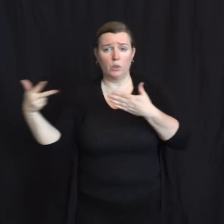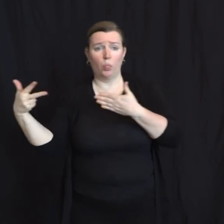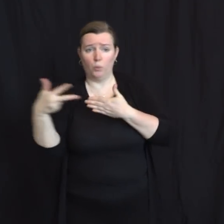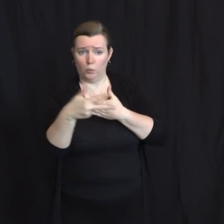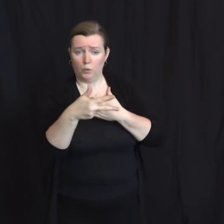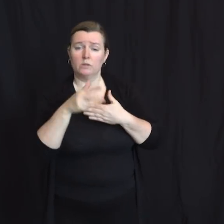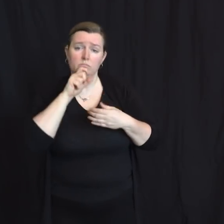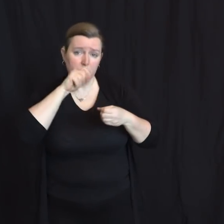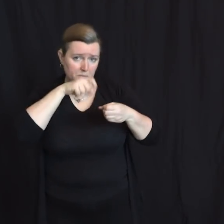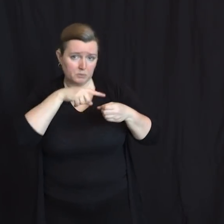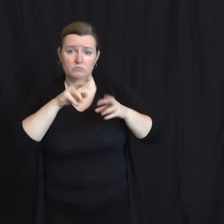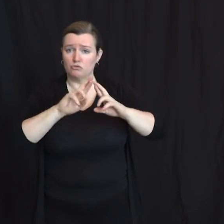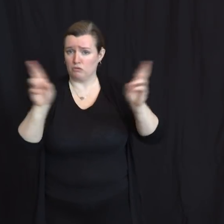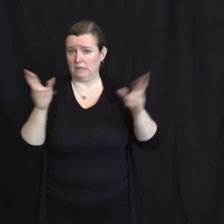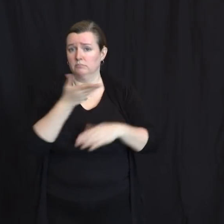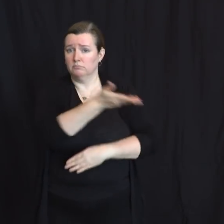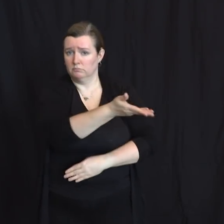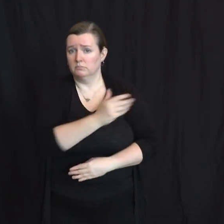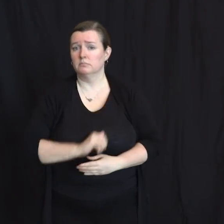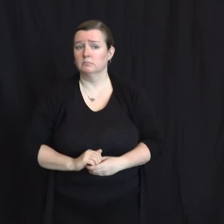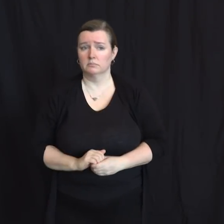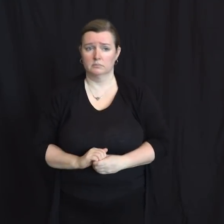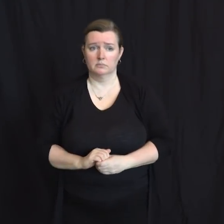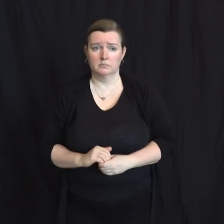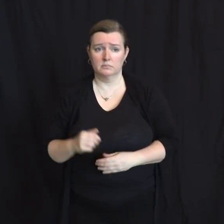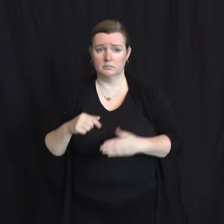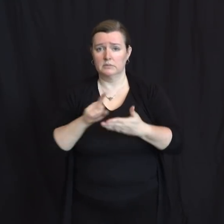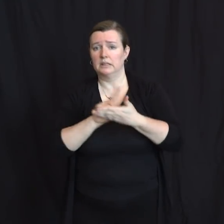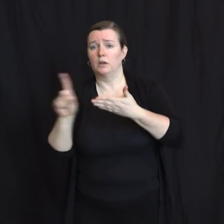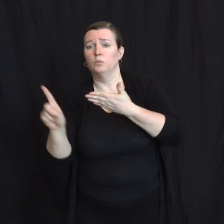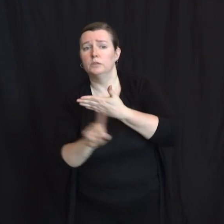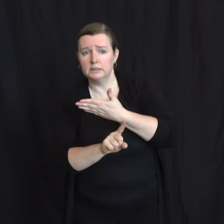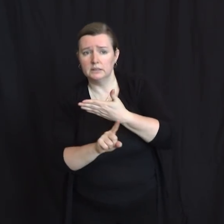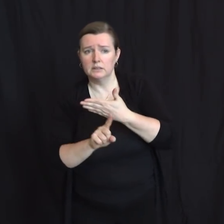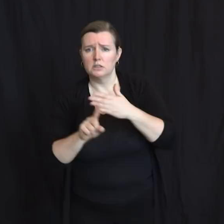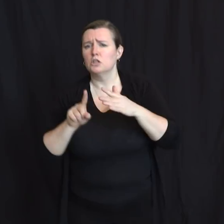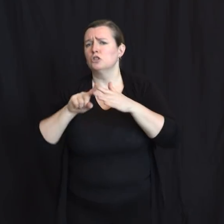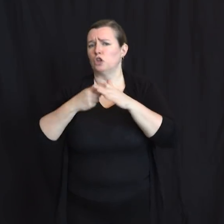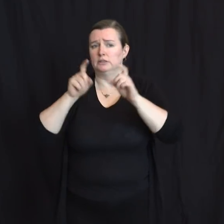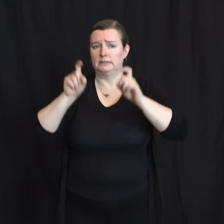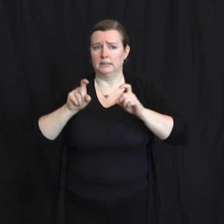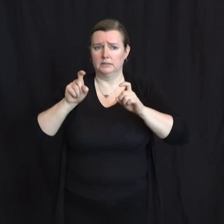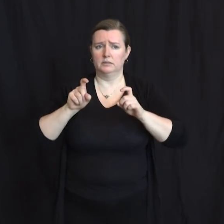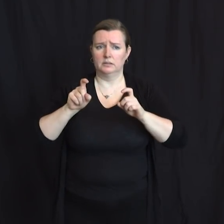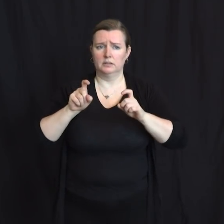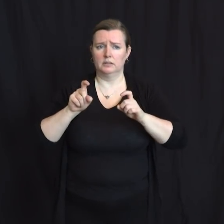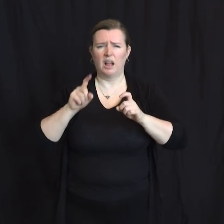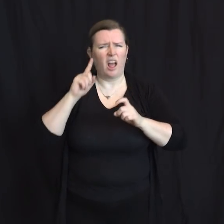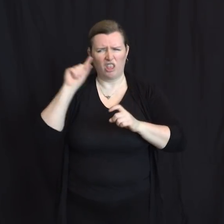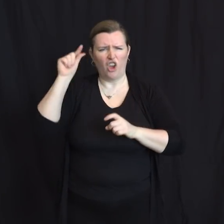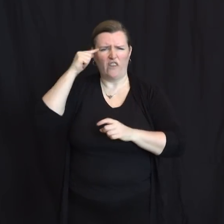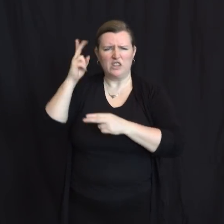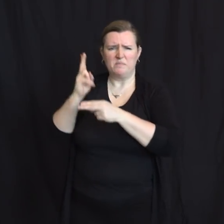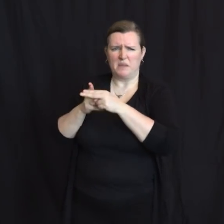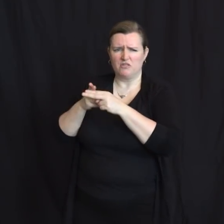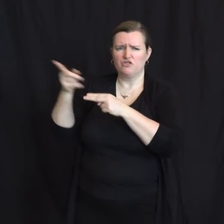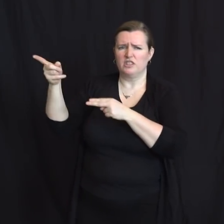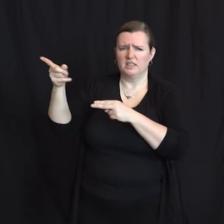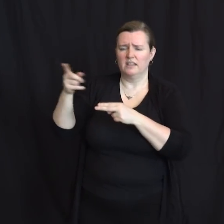Imminent, meaning in the next week, we will launch the testing that the governor mentioned in the 5 state developmental